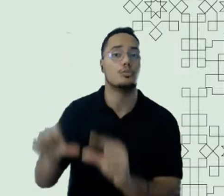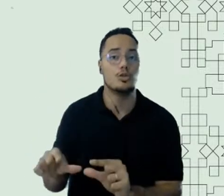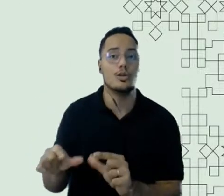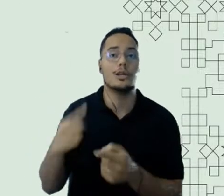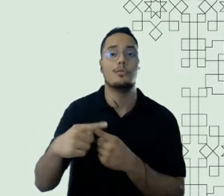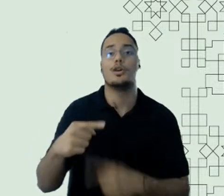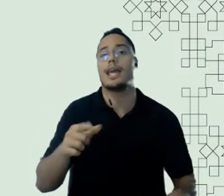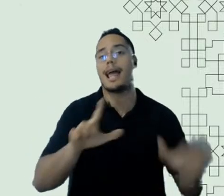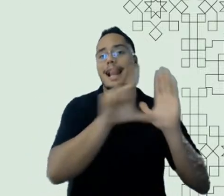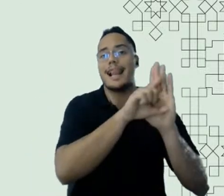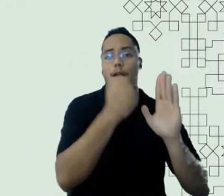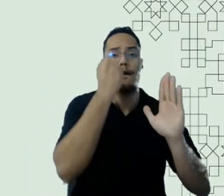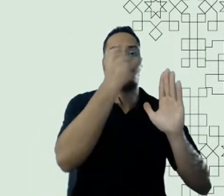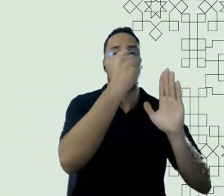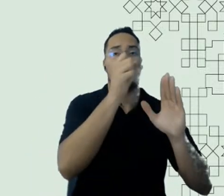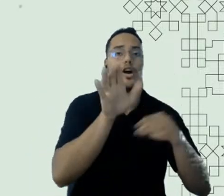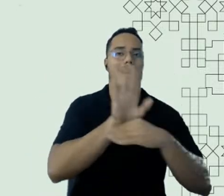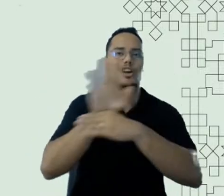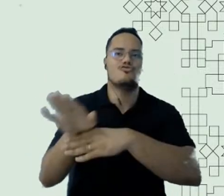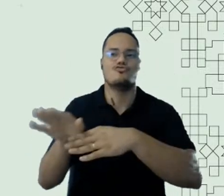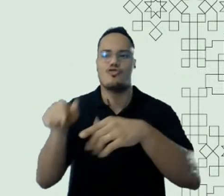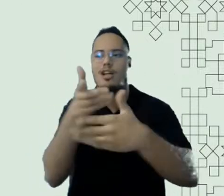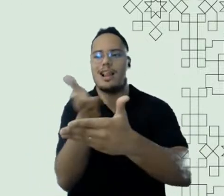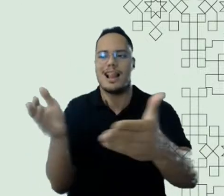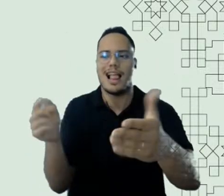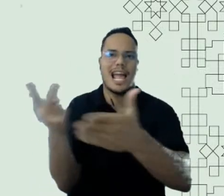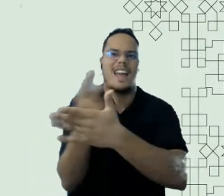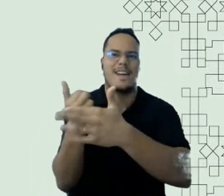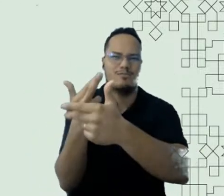there was a new concern that